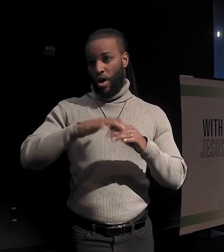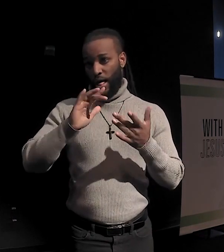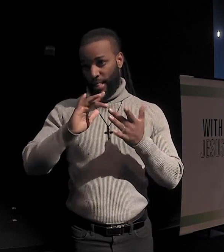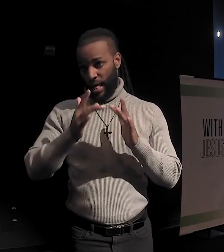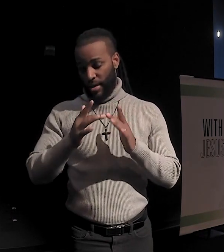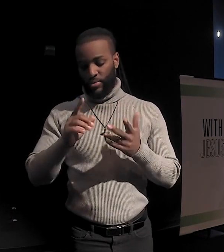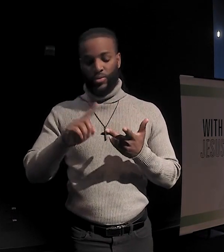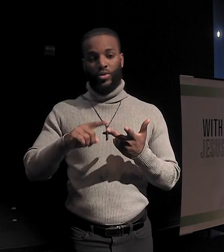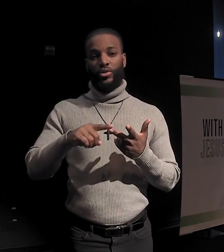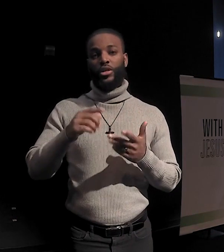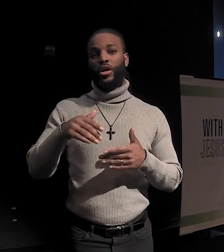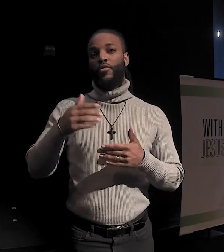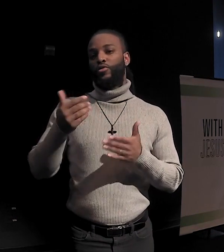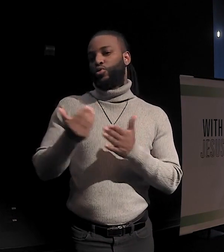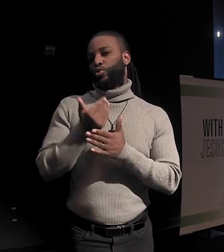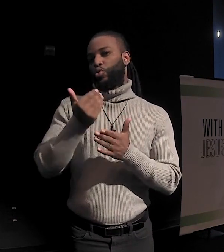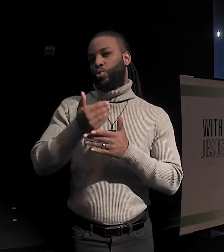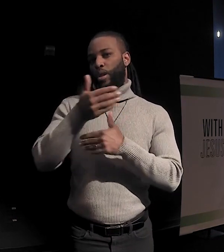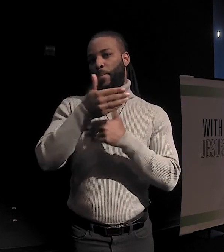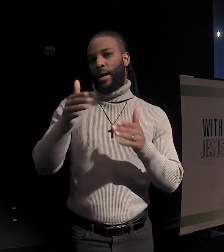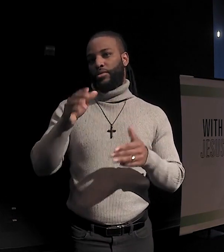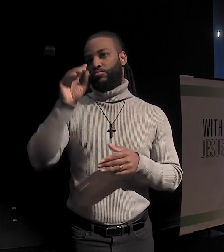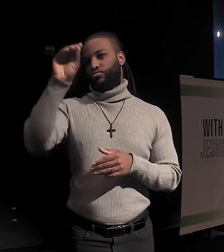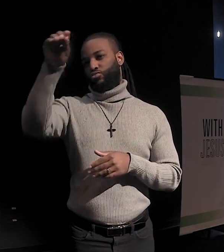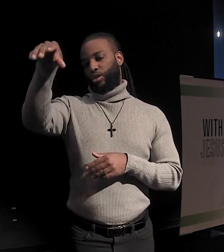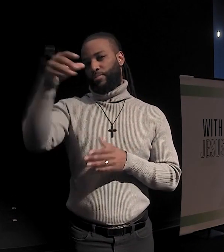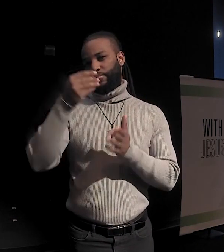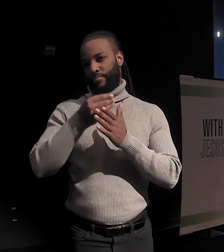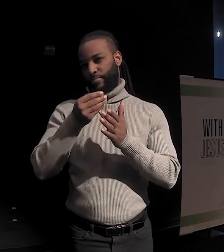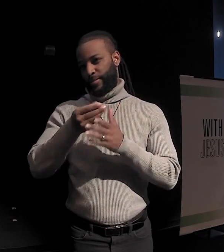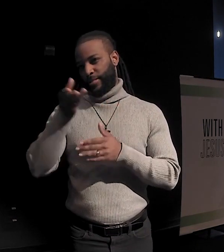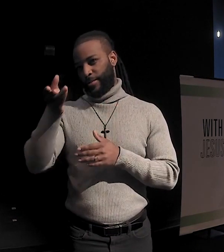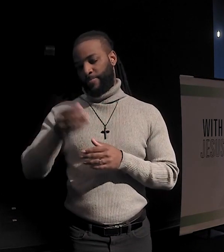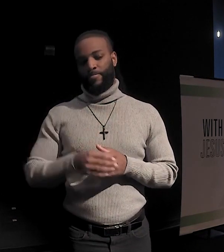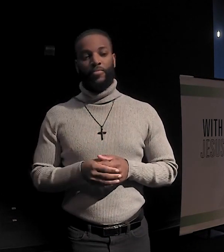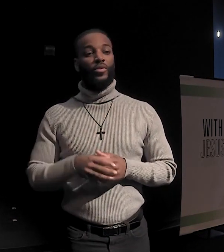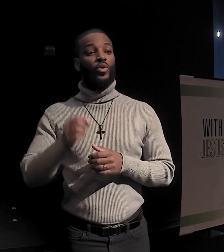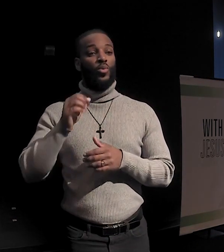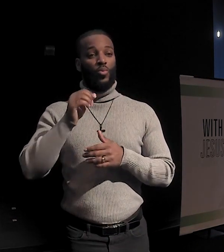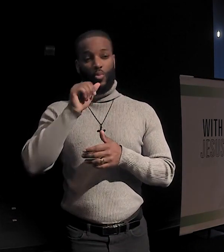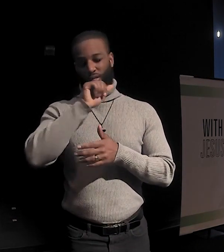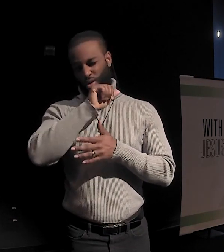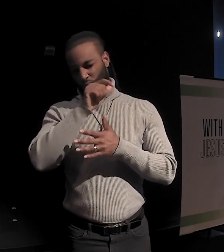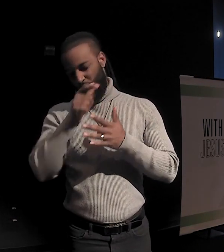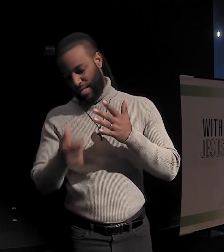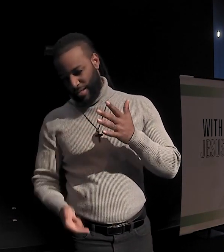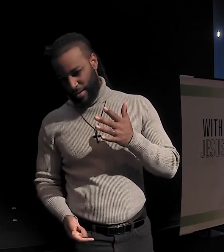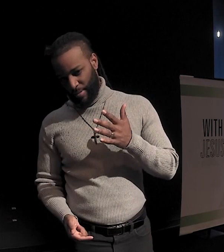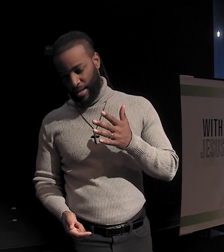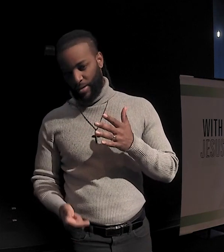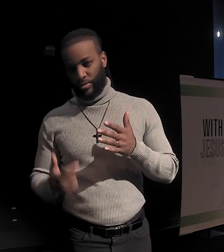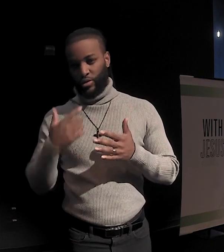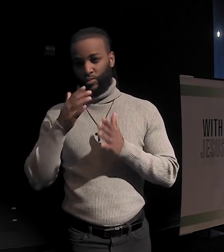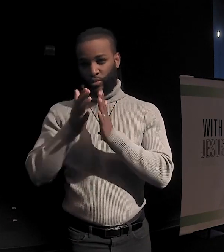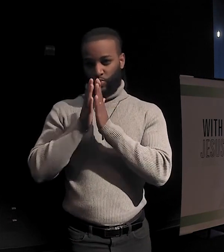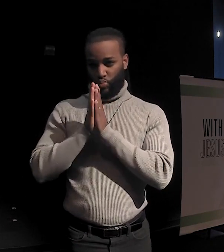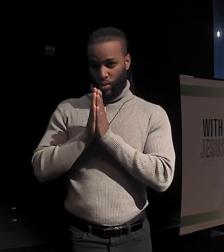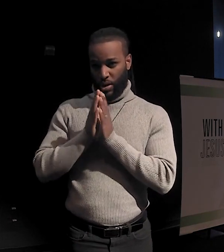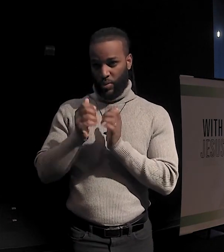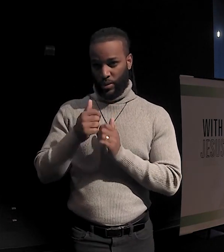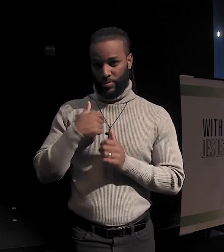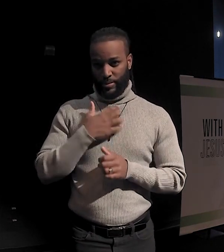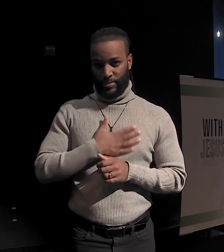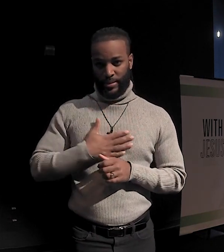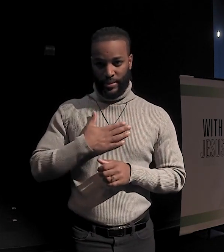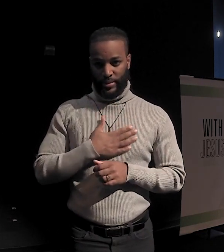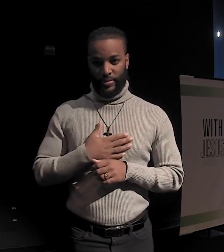or you can offer it in any one of the boxes on the way out today. So with all of that in mind, would you pray with me over